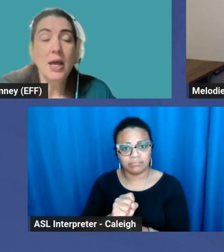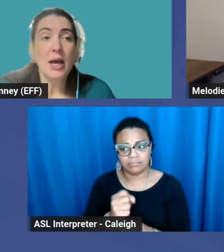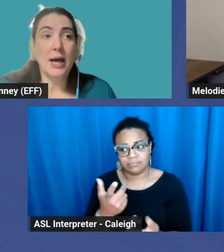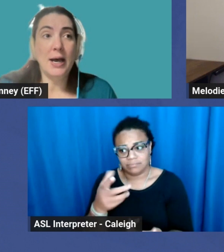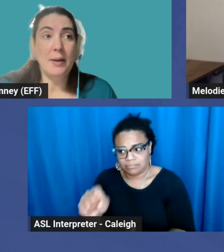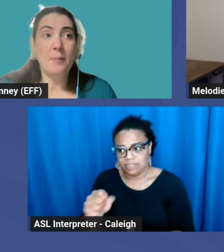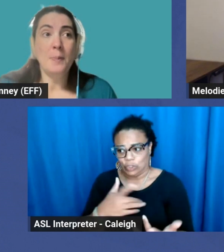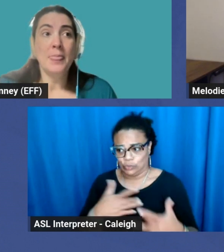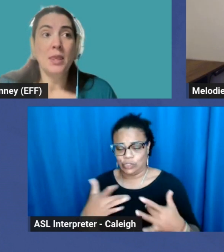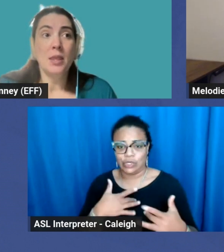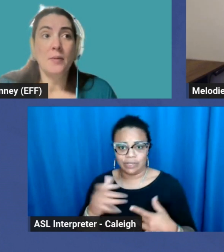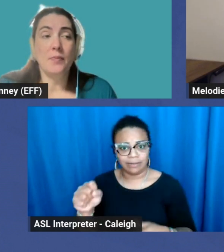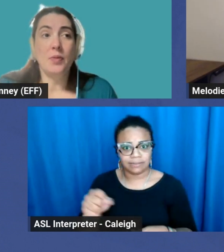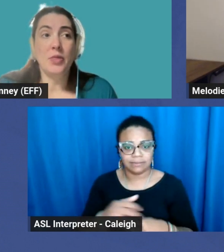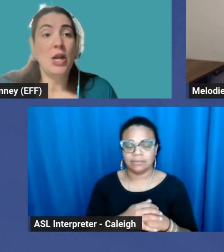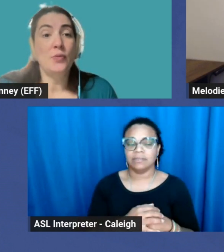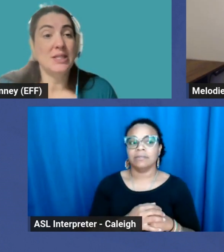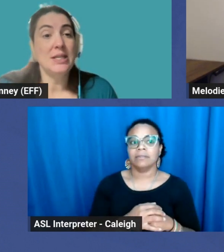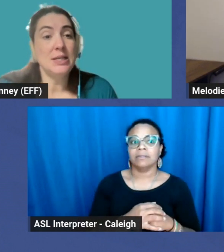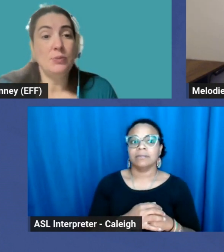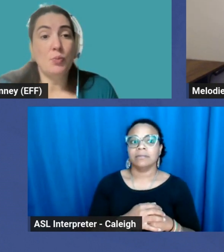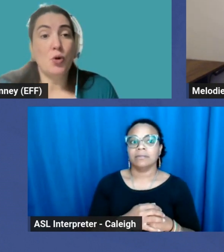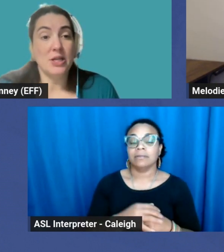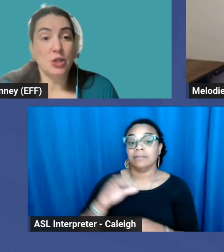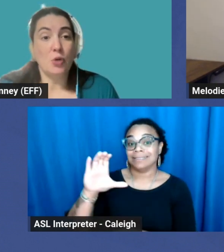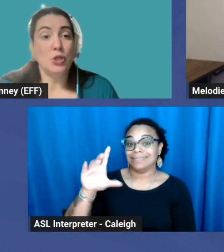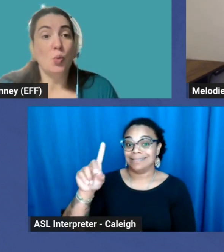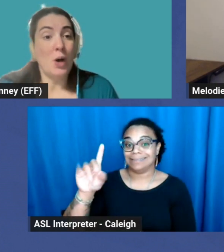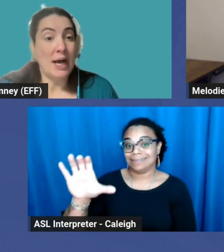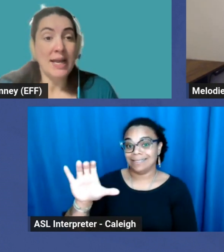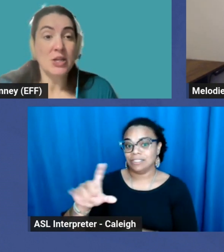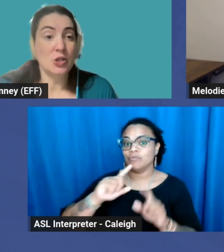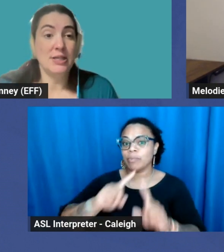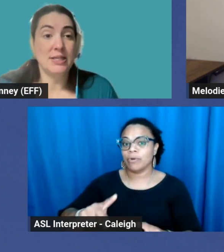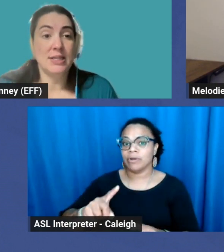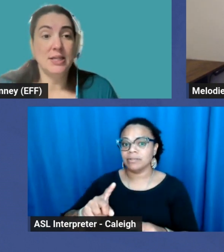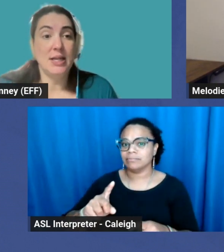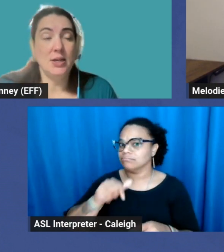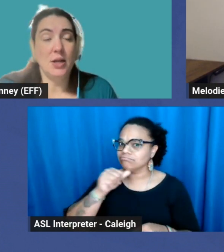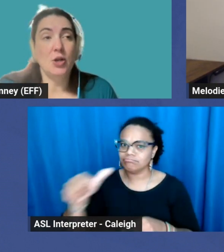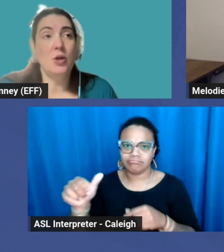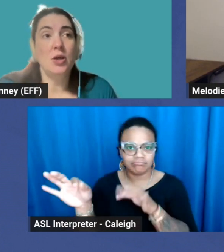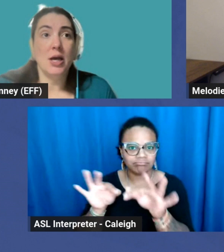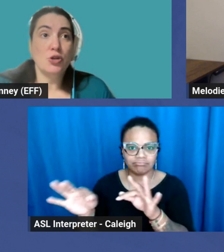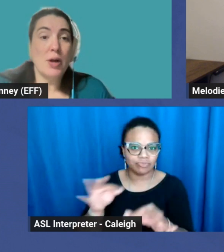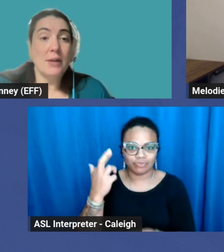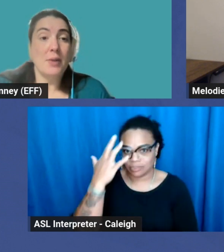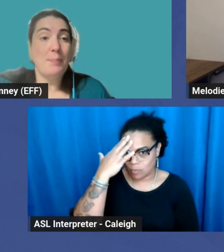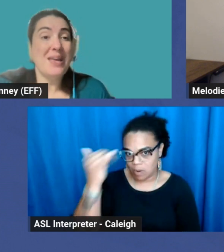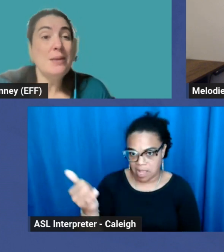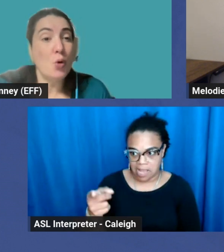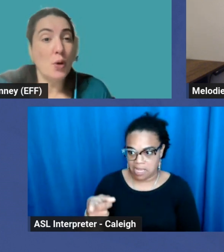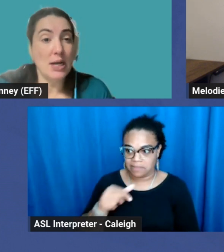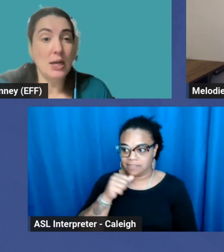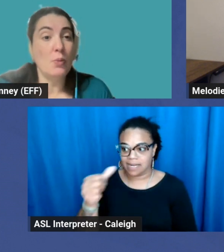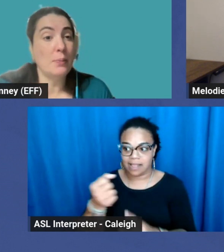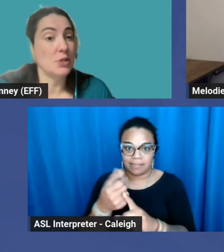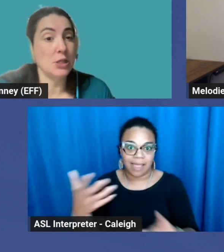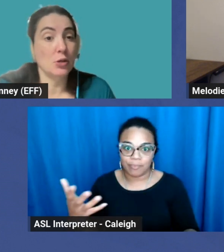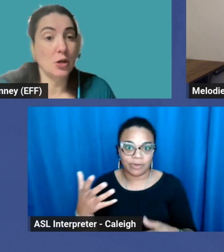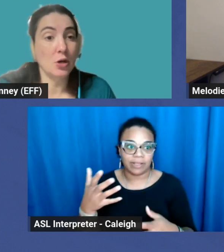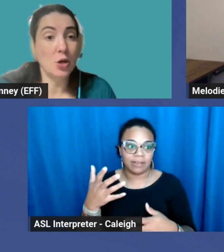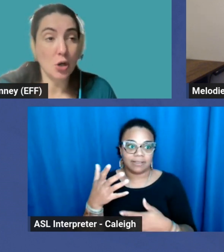concerning. The CDC report doesn't go into why, and it certainly doesn't try to pinpoint any